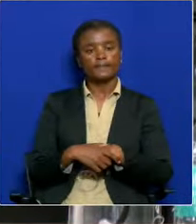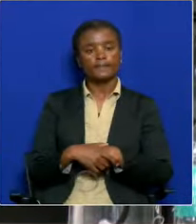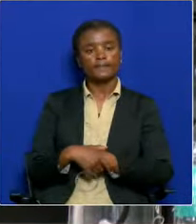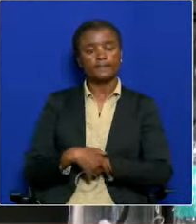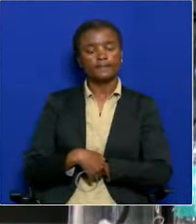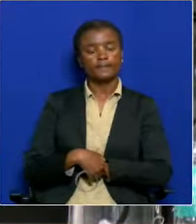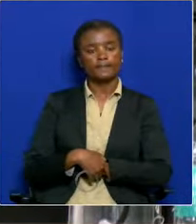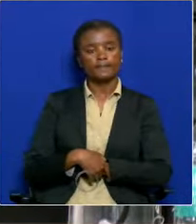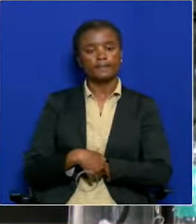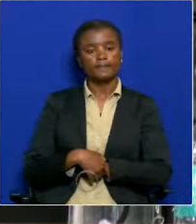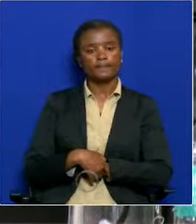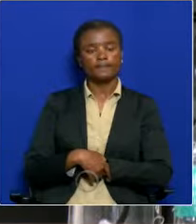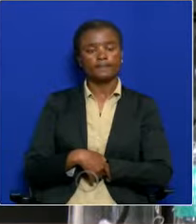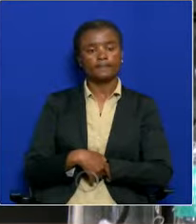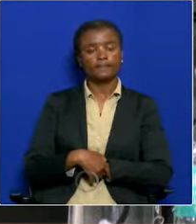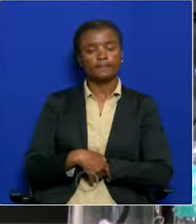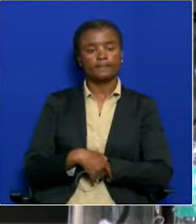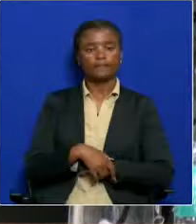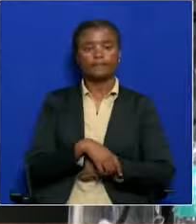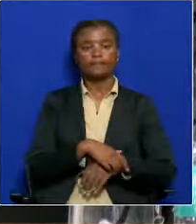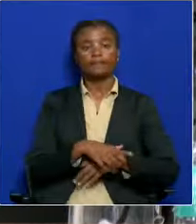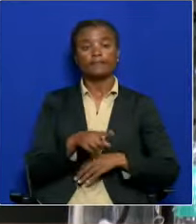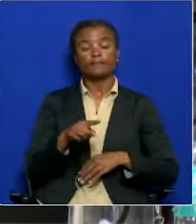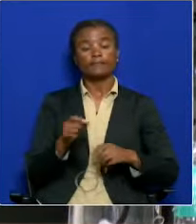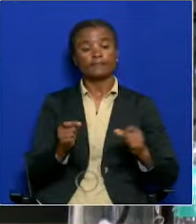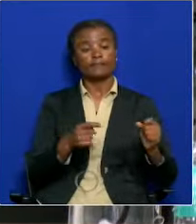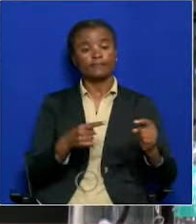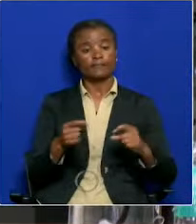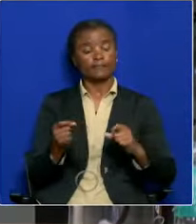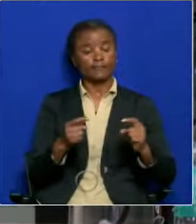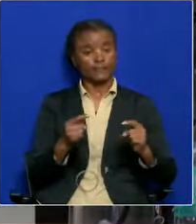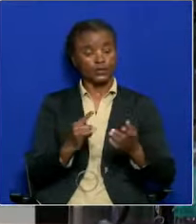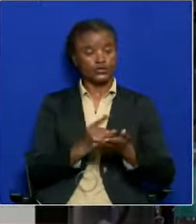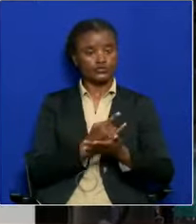That is at chat 3.